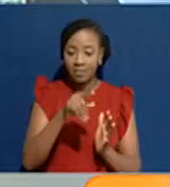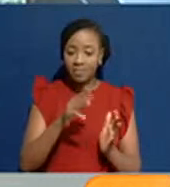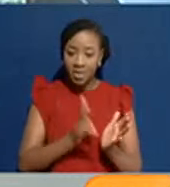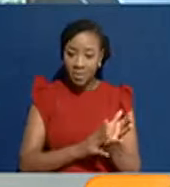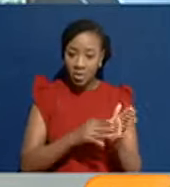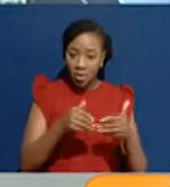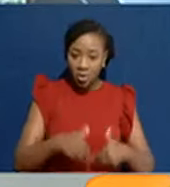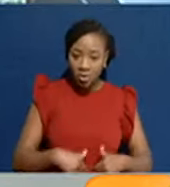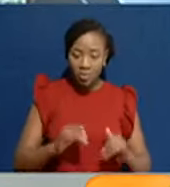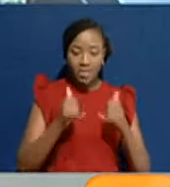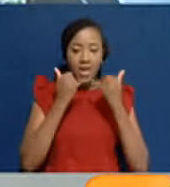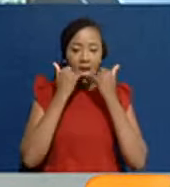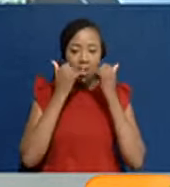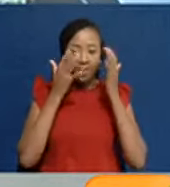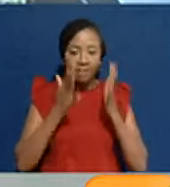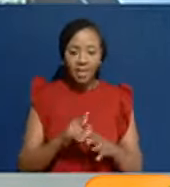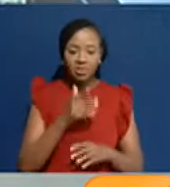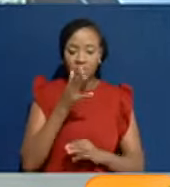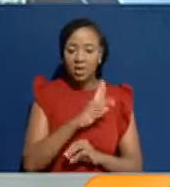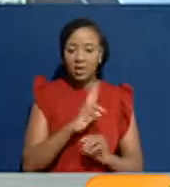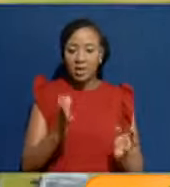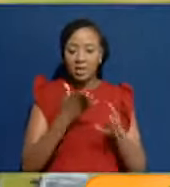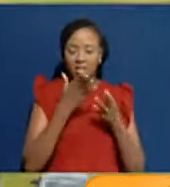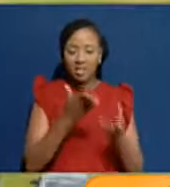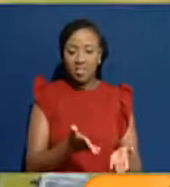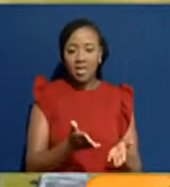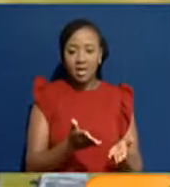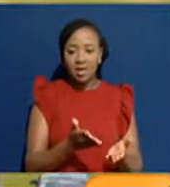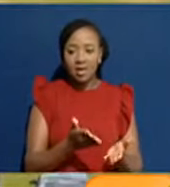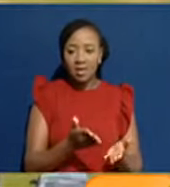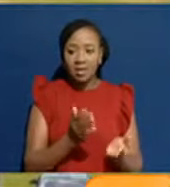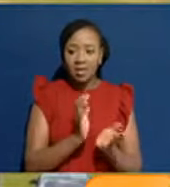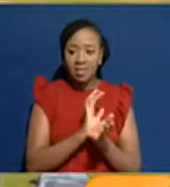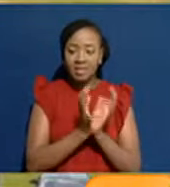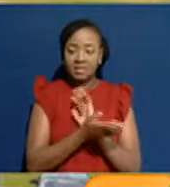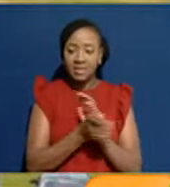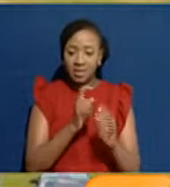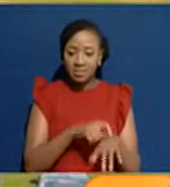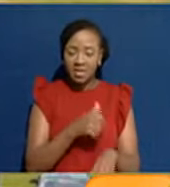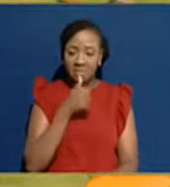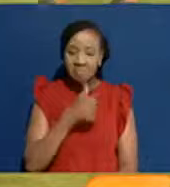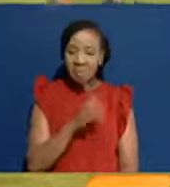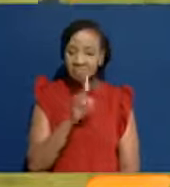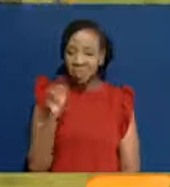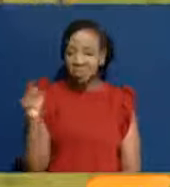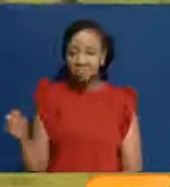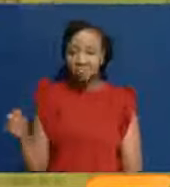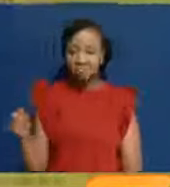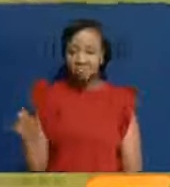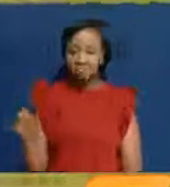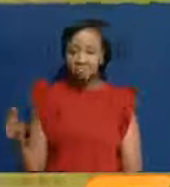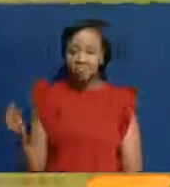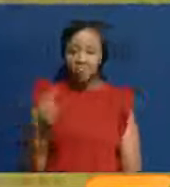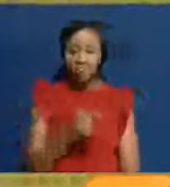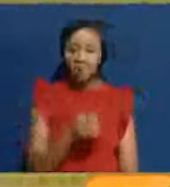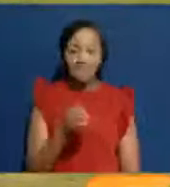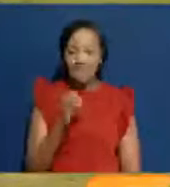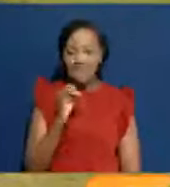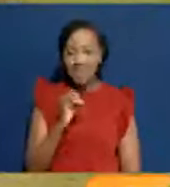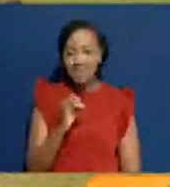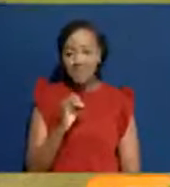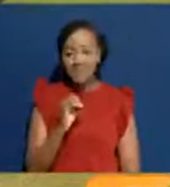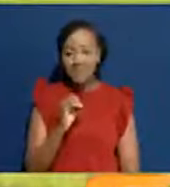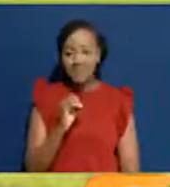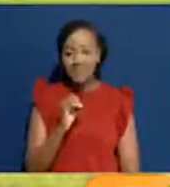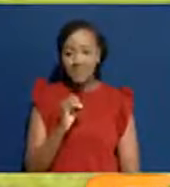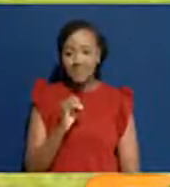the referees were at the pre-match and at the stadium in good time, but the Black Stars were a no-show. The